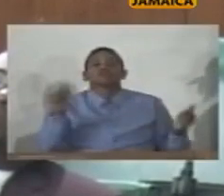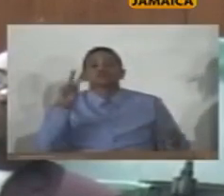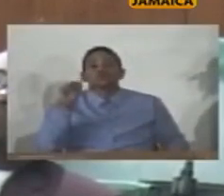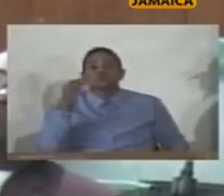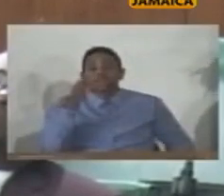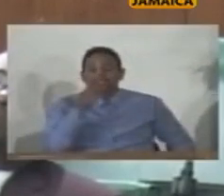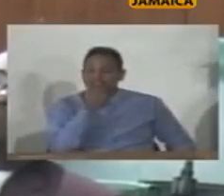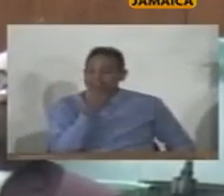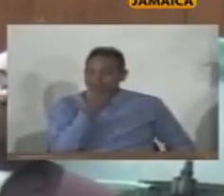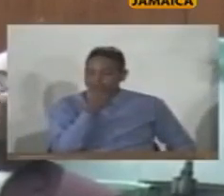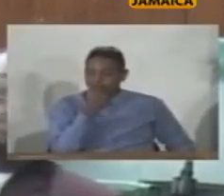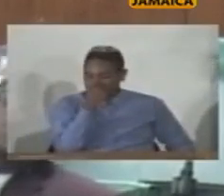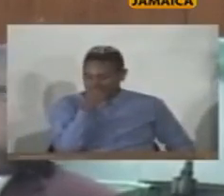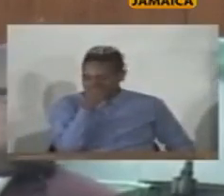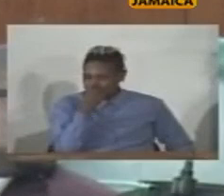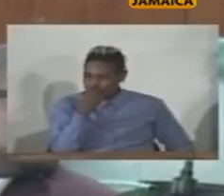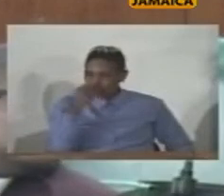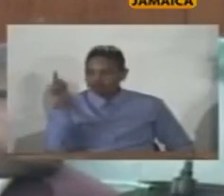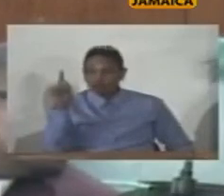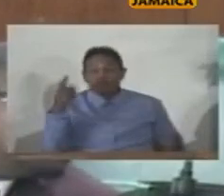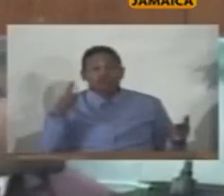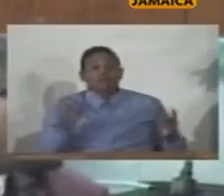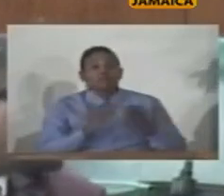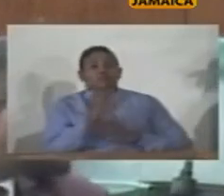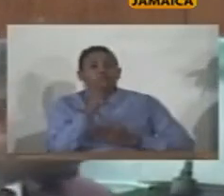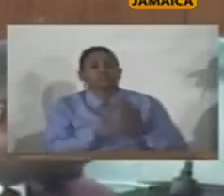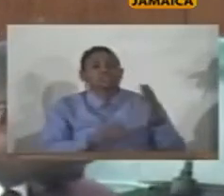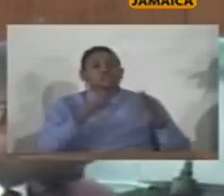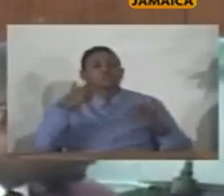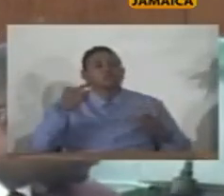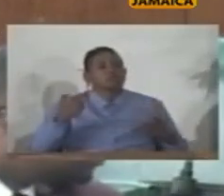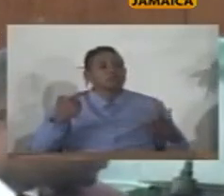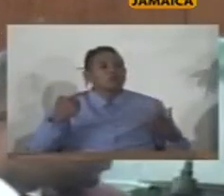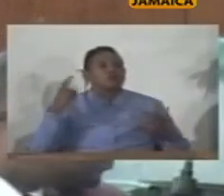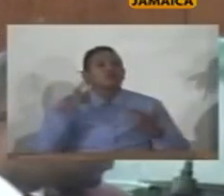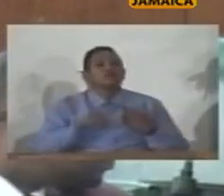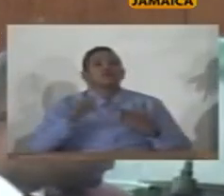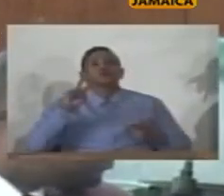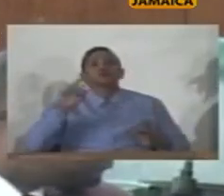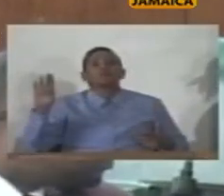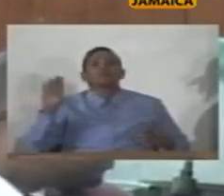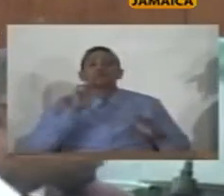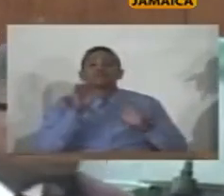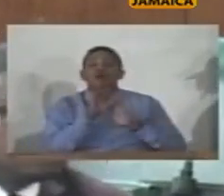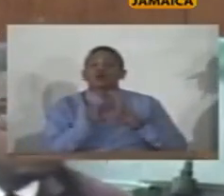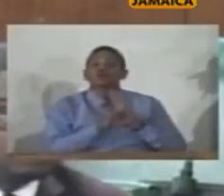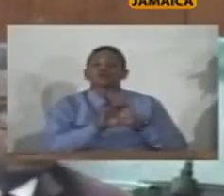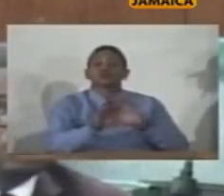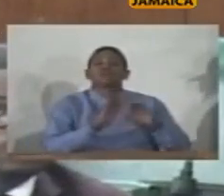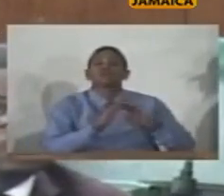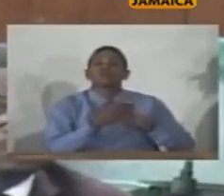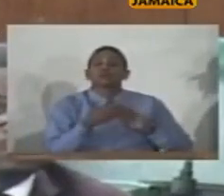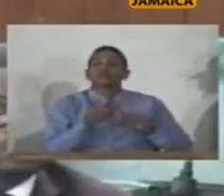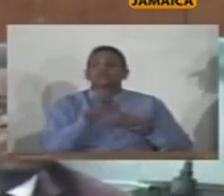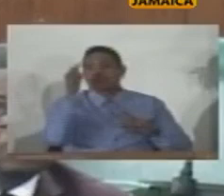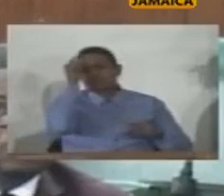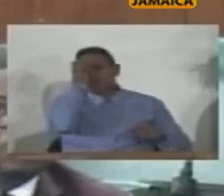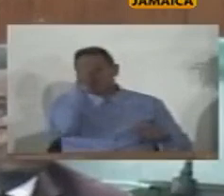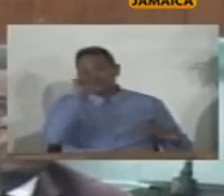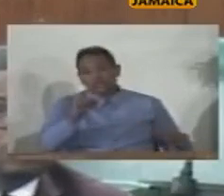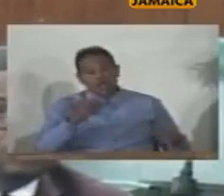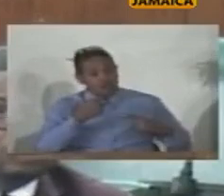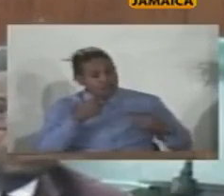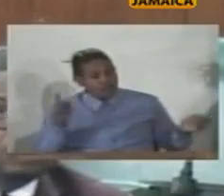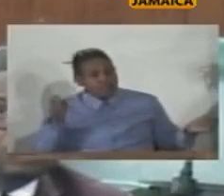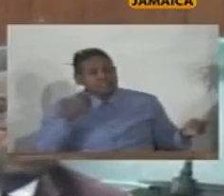2019. Whereas by virtue of Section 21 and 2B of the Constitution of Jamaica, the Governor General may make a